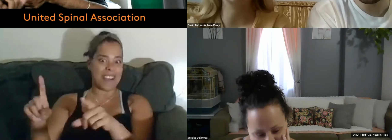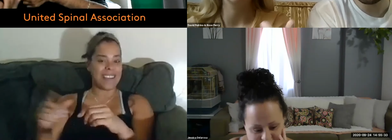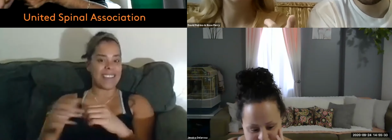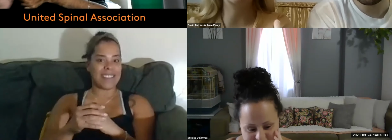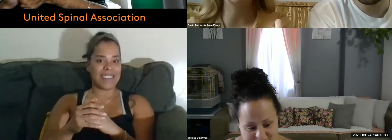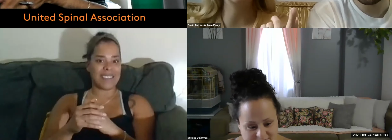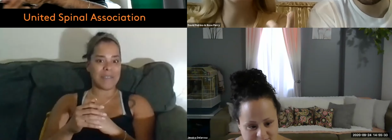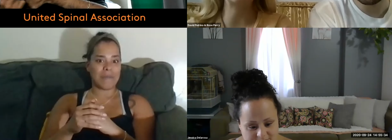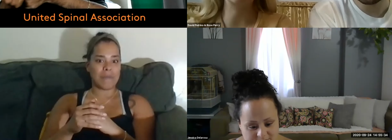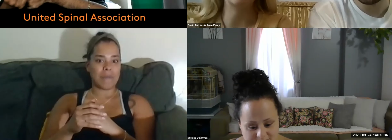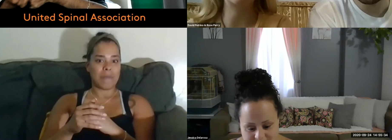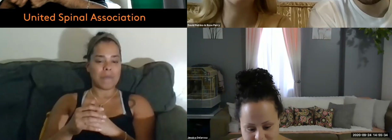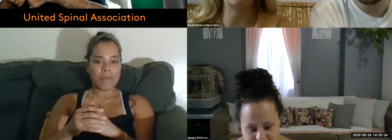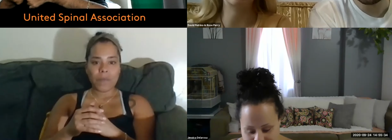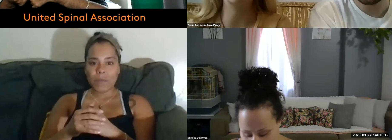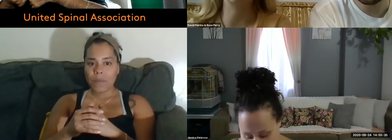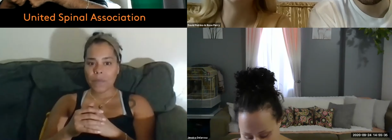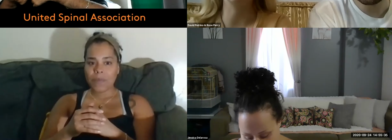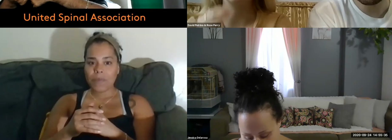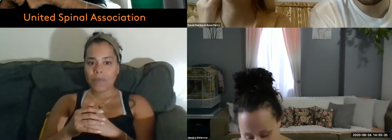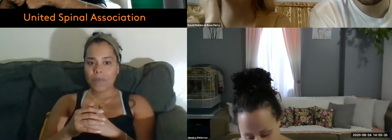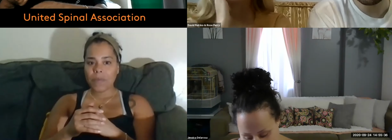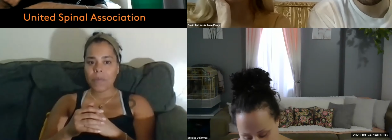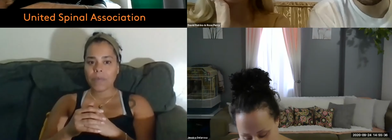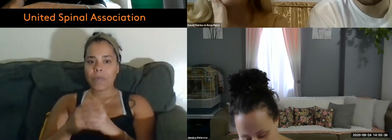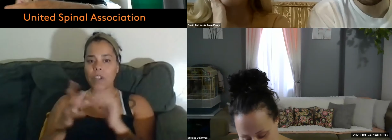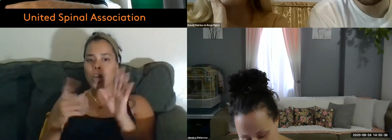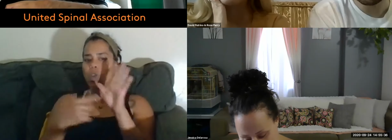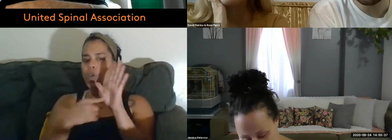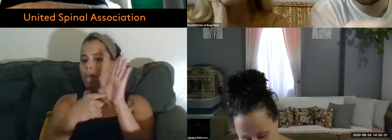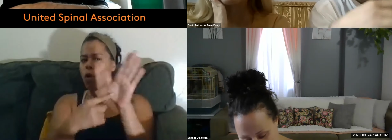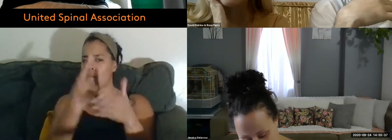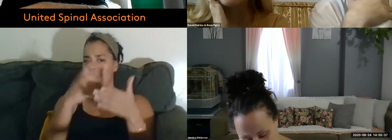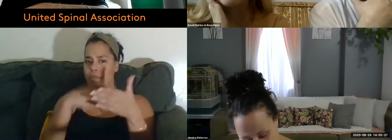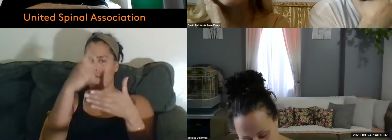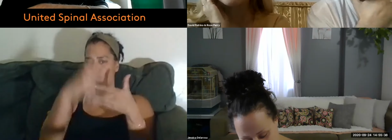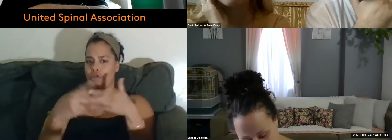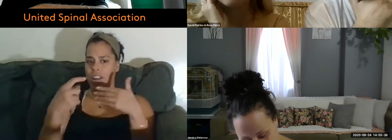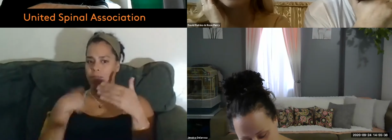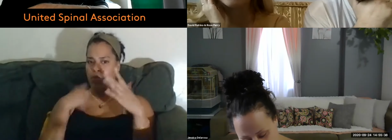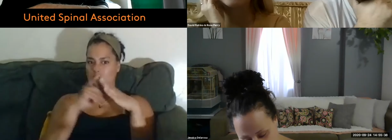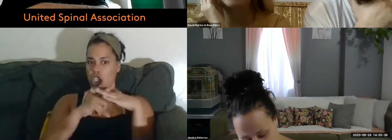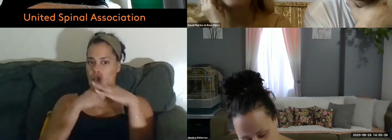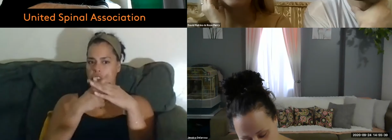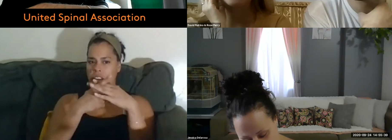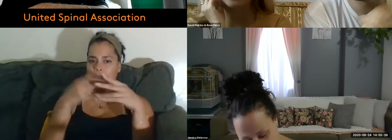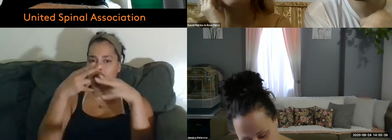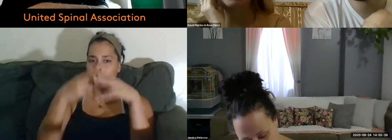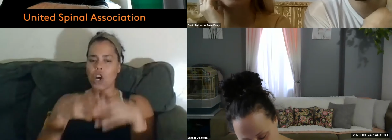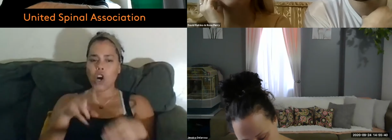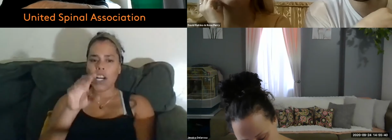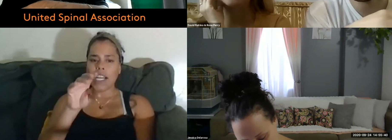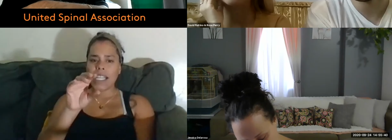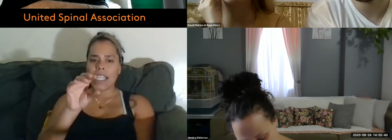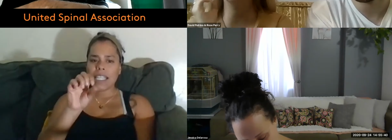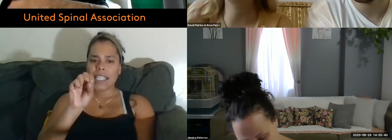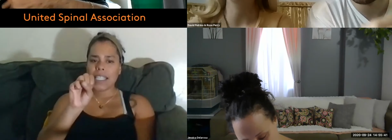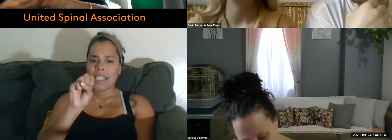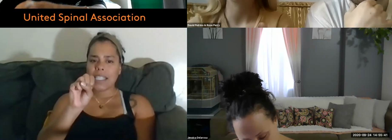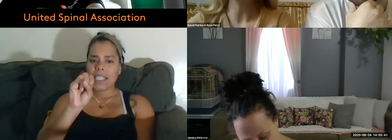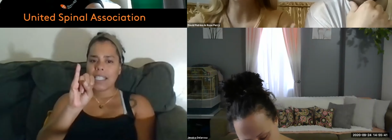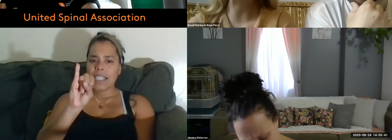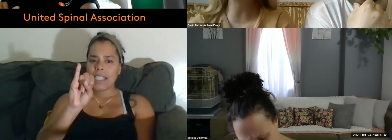David's pointing to one of the programs that we started called Fitness, which is a seated fitness exercise program. It's a